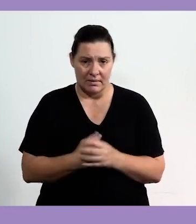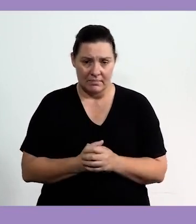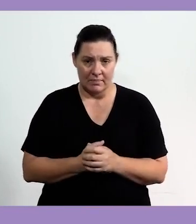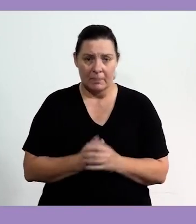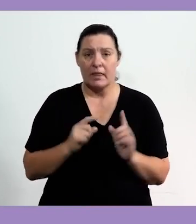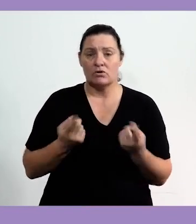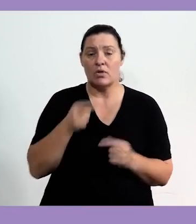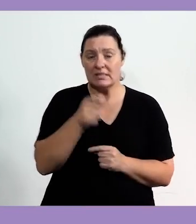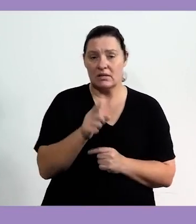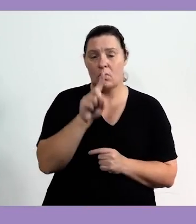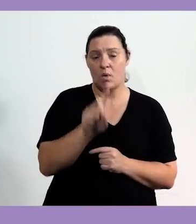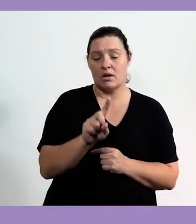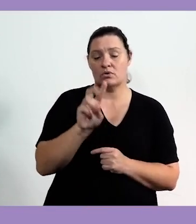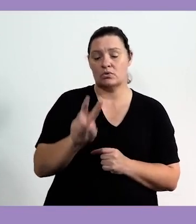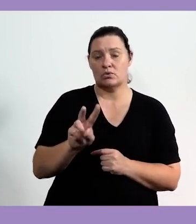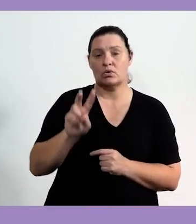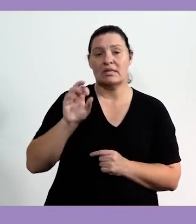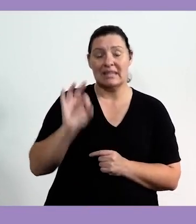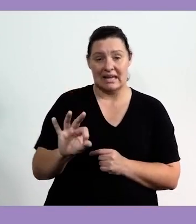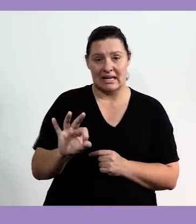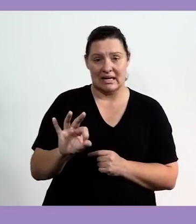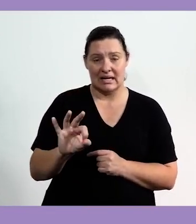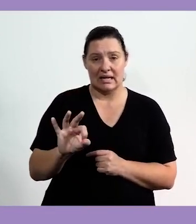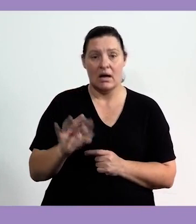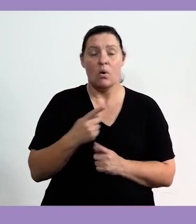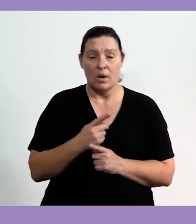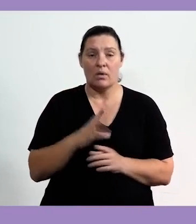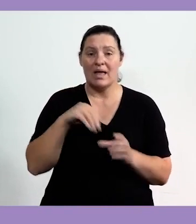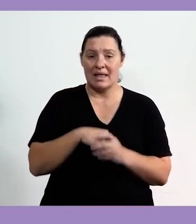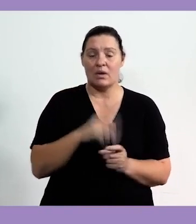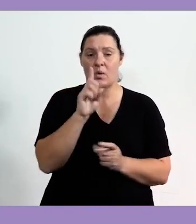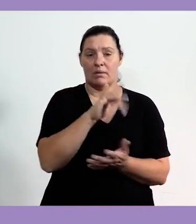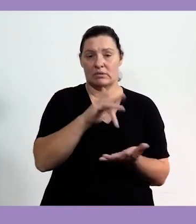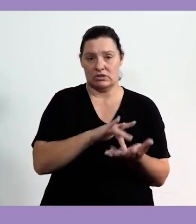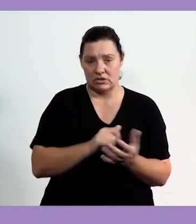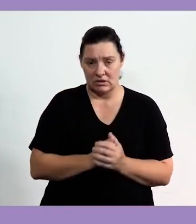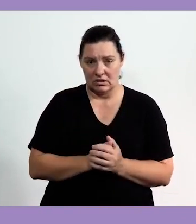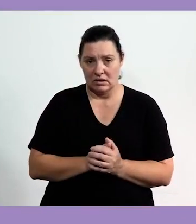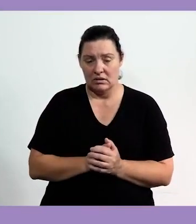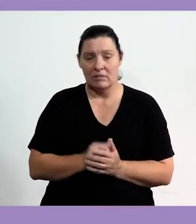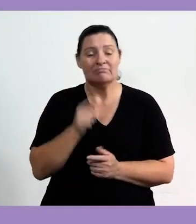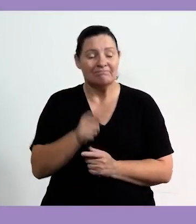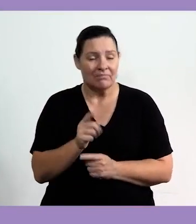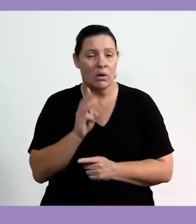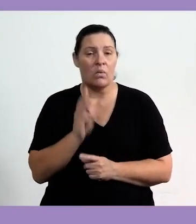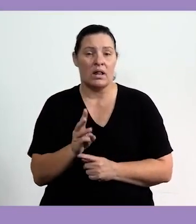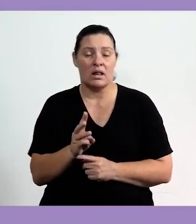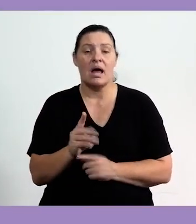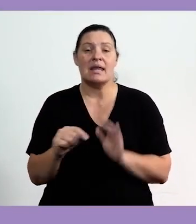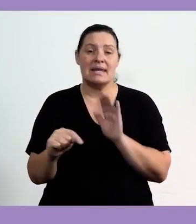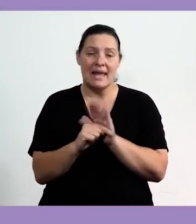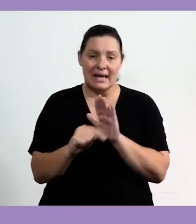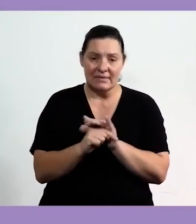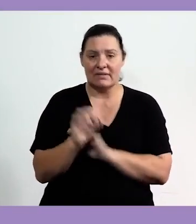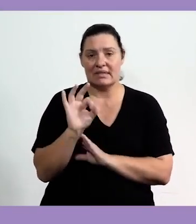shift that number. So that is 1, 2, 3, and we are in the ones position. So that